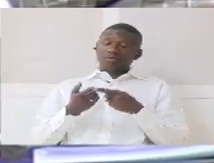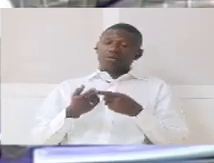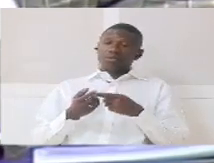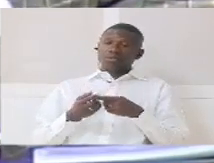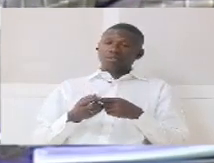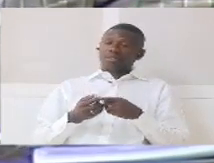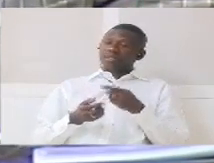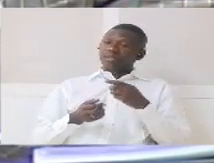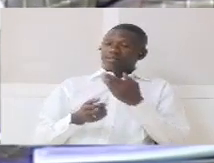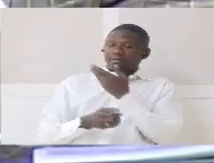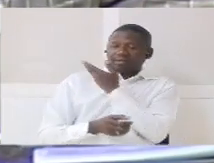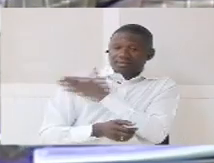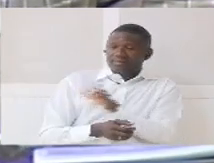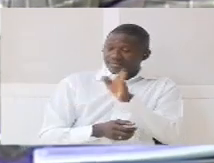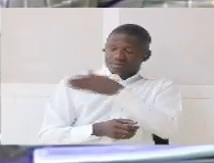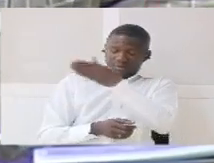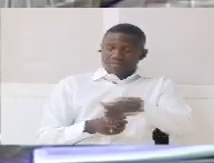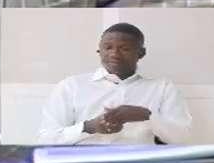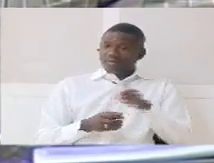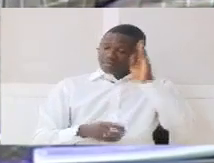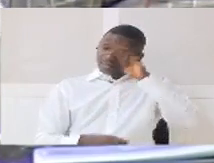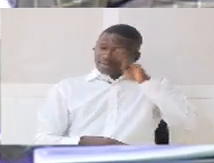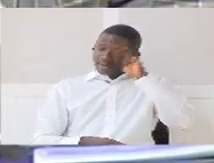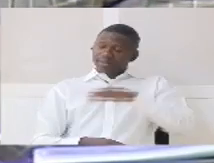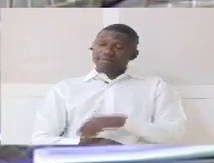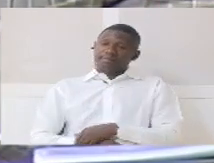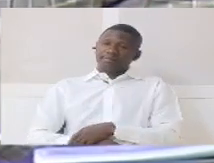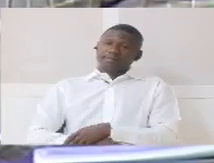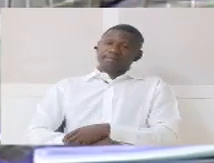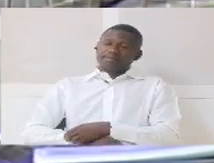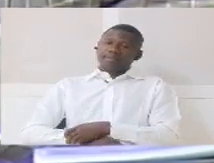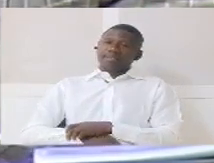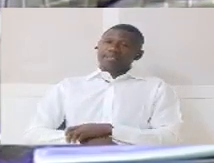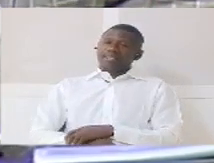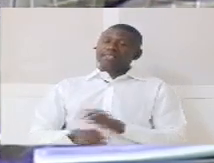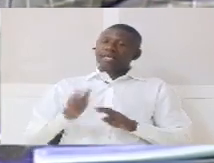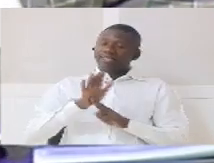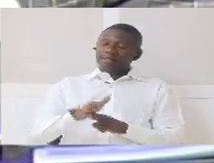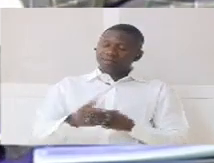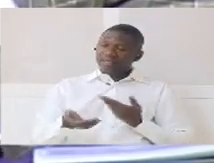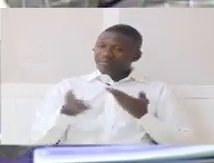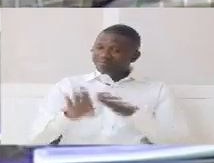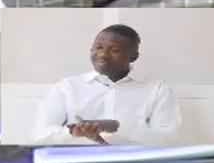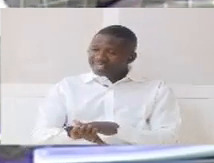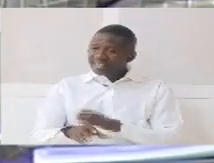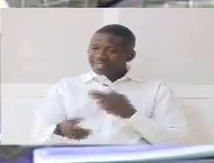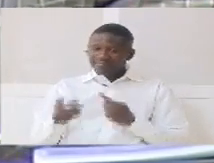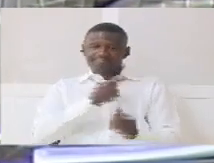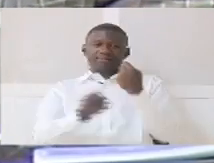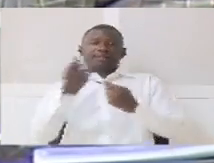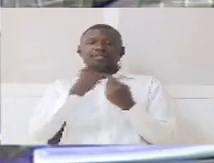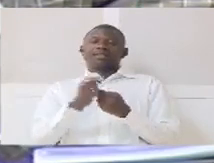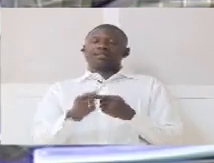already gazetted. It's like it's dead and buried, but you breathe life into it again